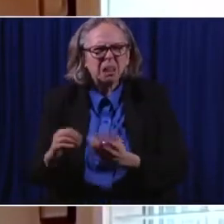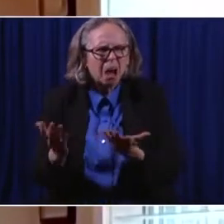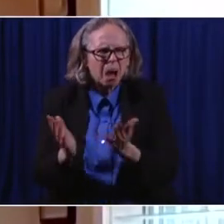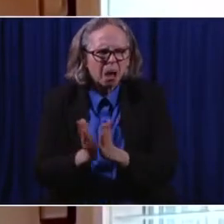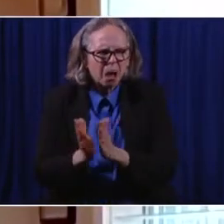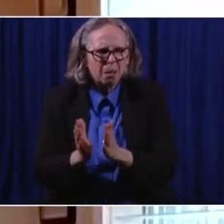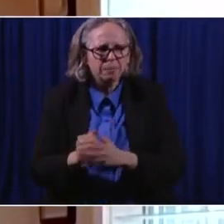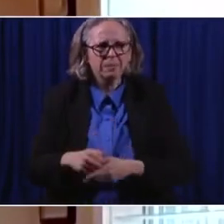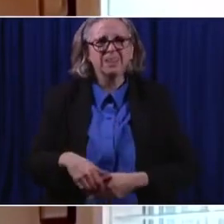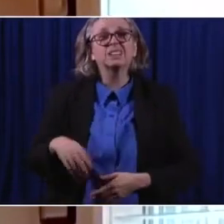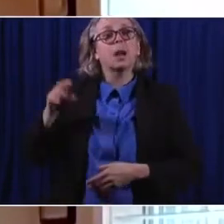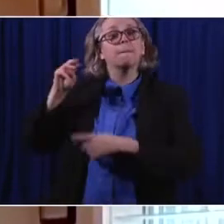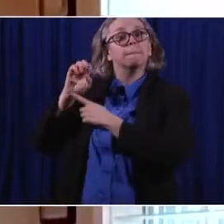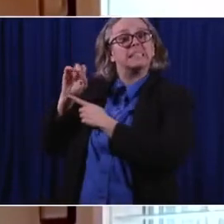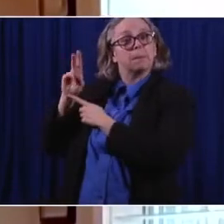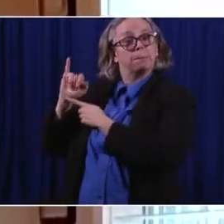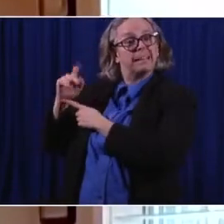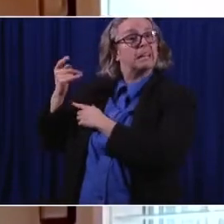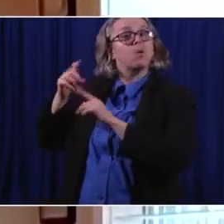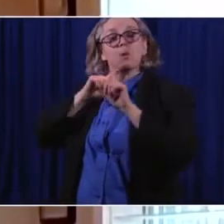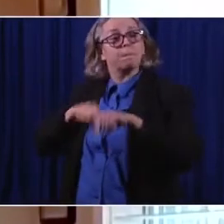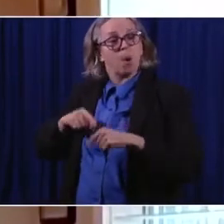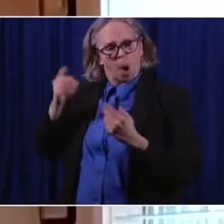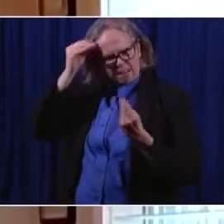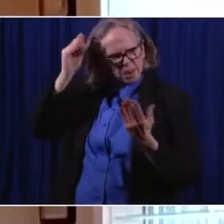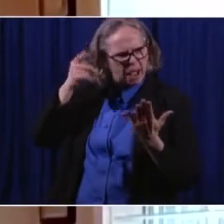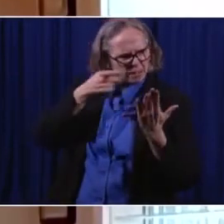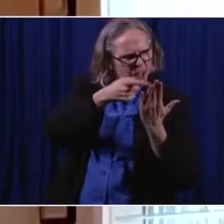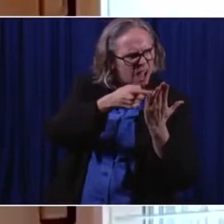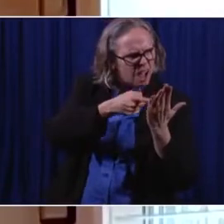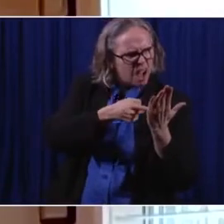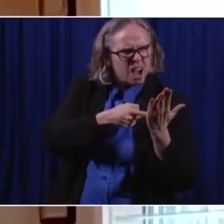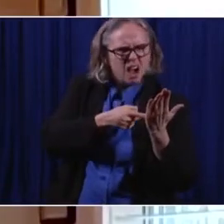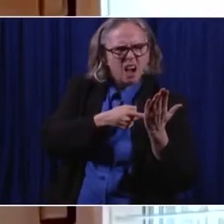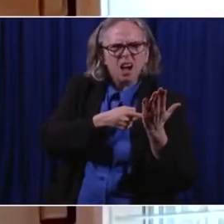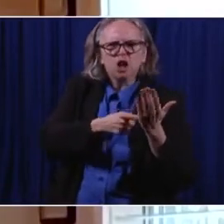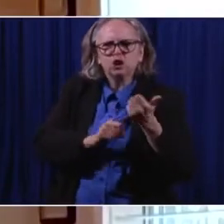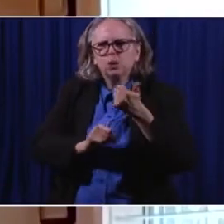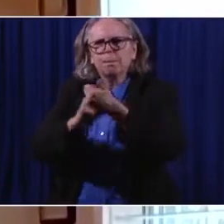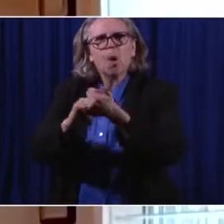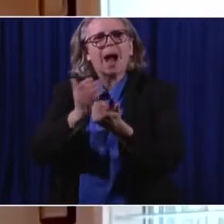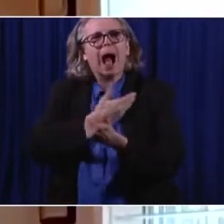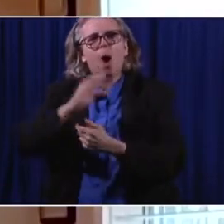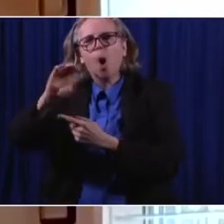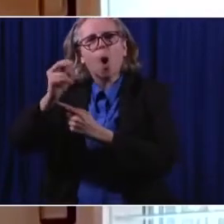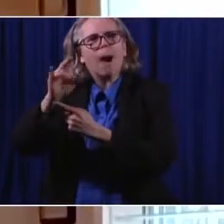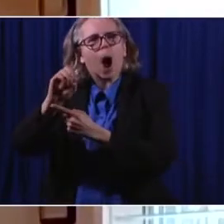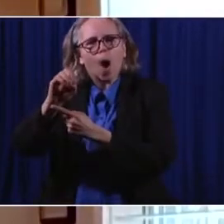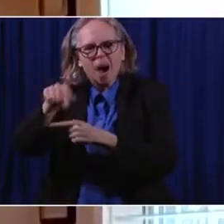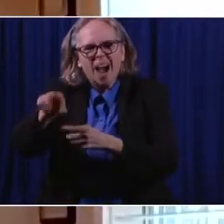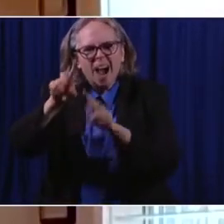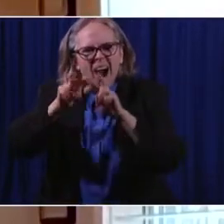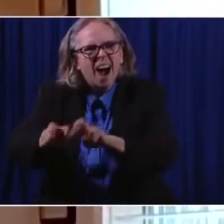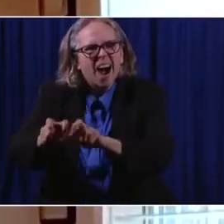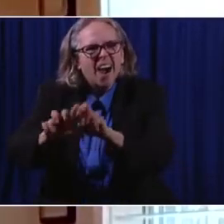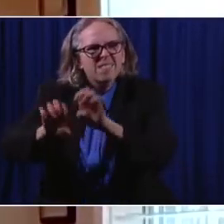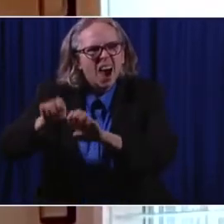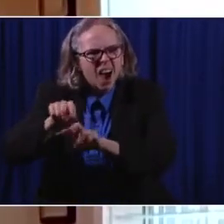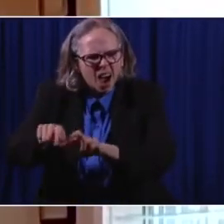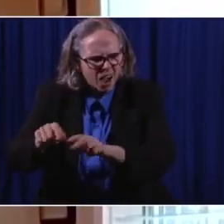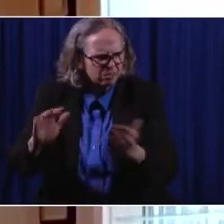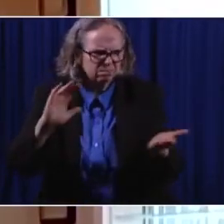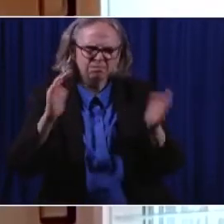data. It shows that the close contacts of children with COVID-19 were more likely